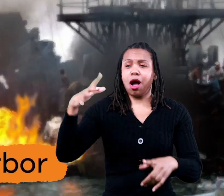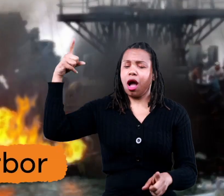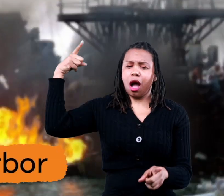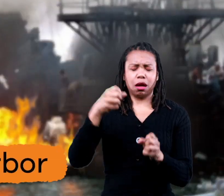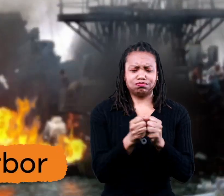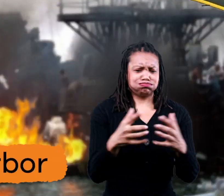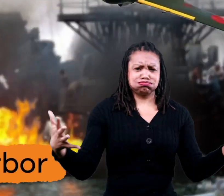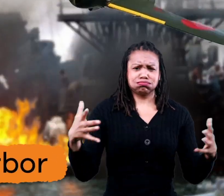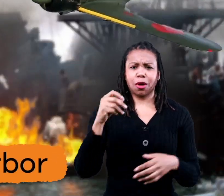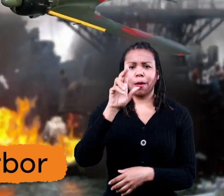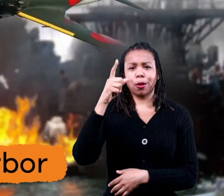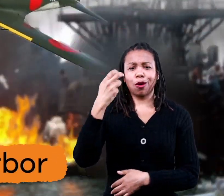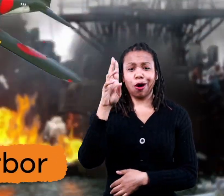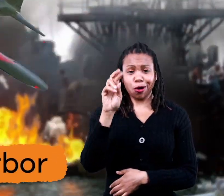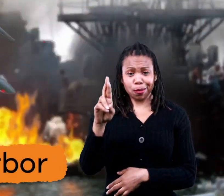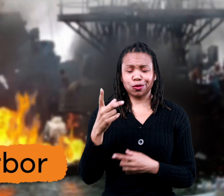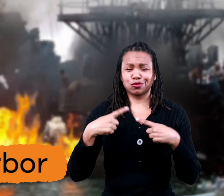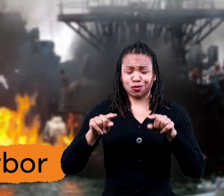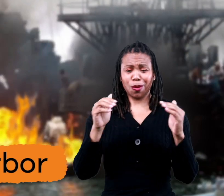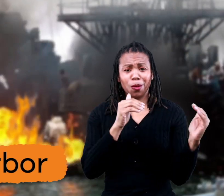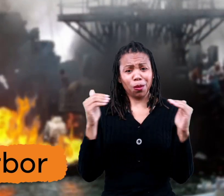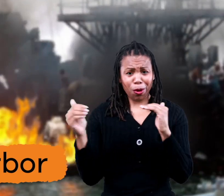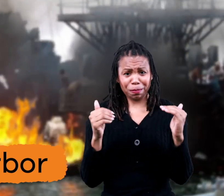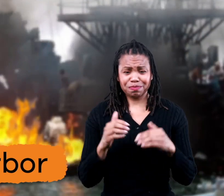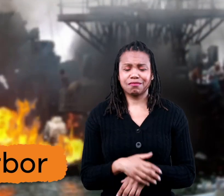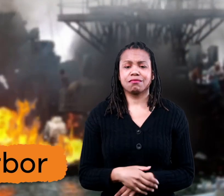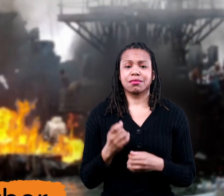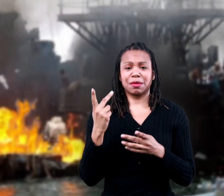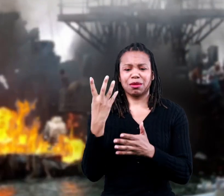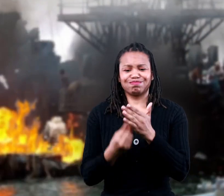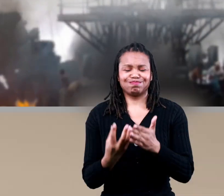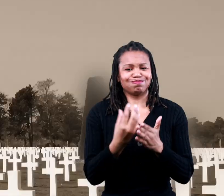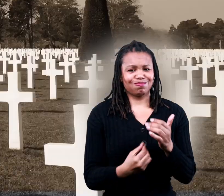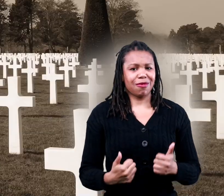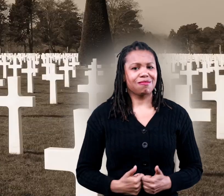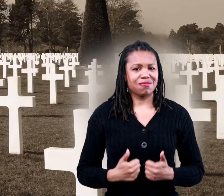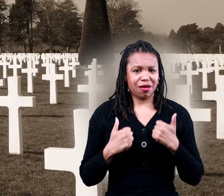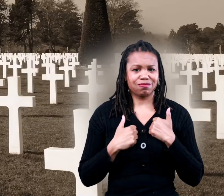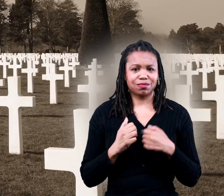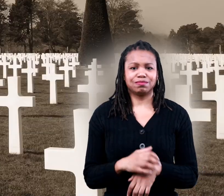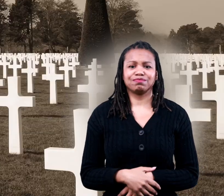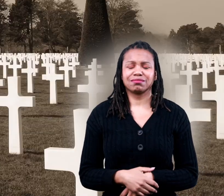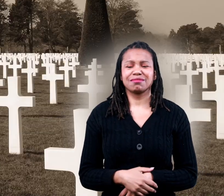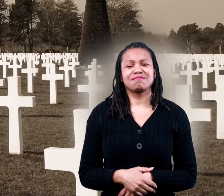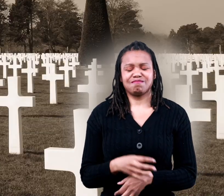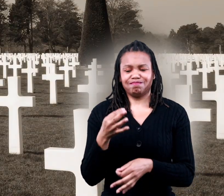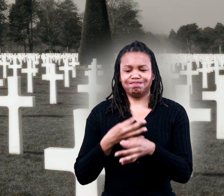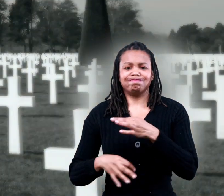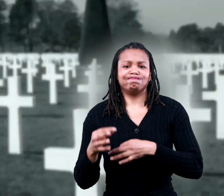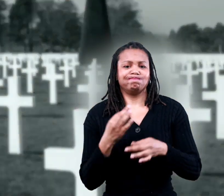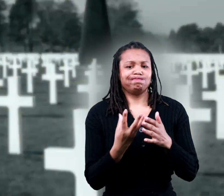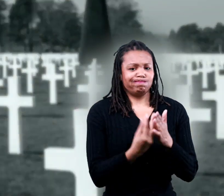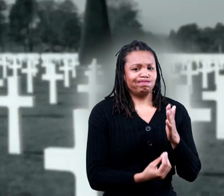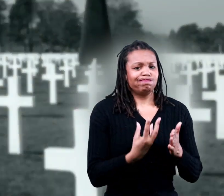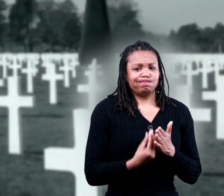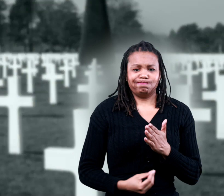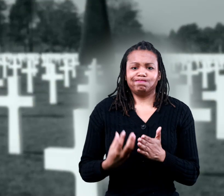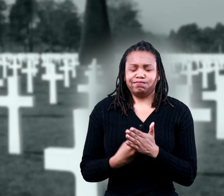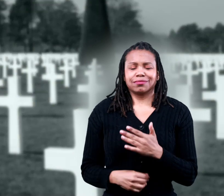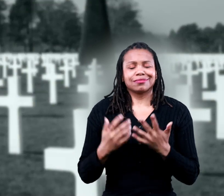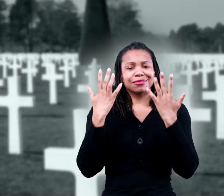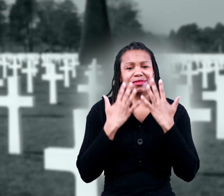the attack on Pearl Harbor all happened during the war. Many people lost their lives and countless others